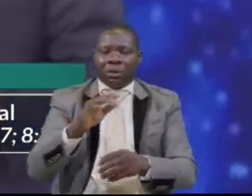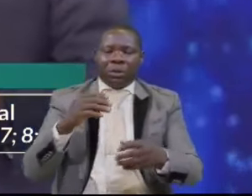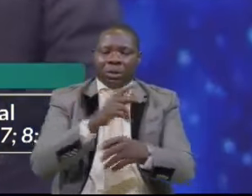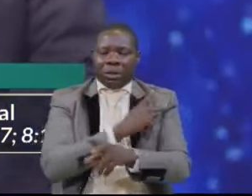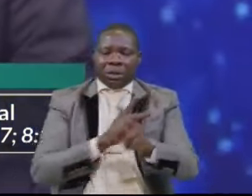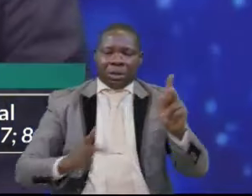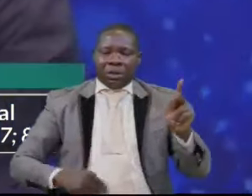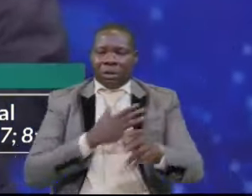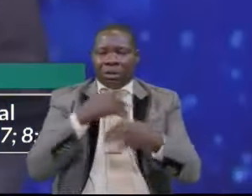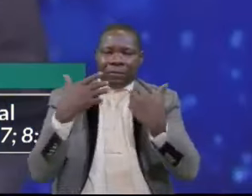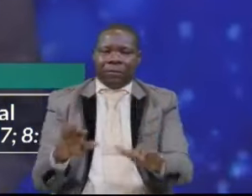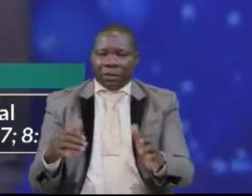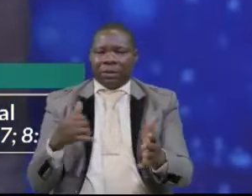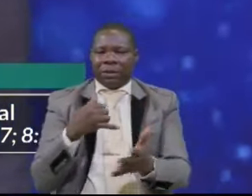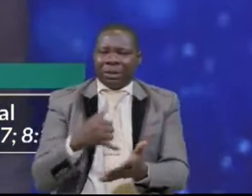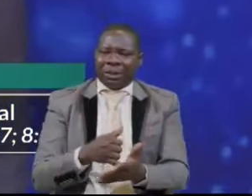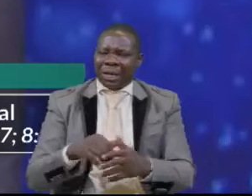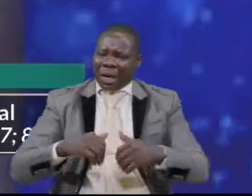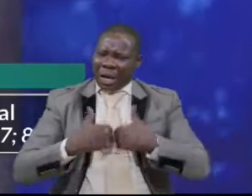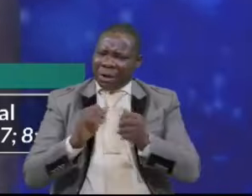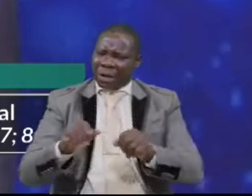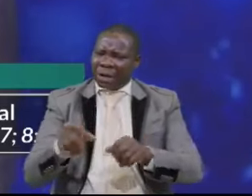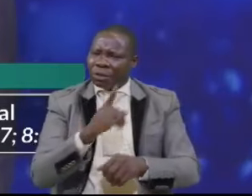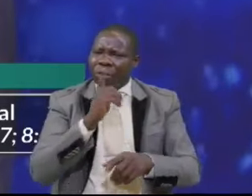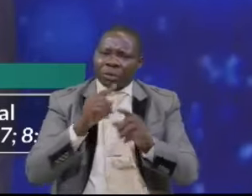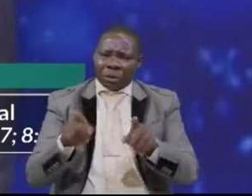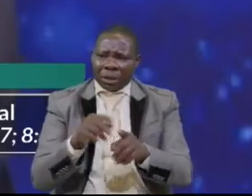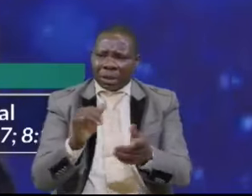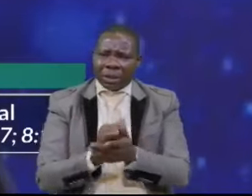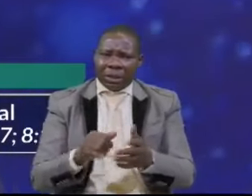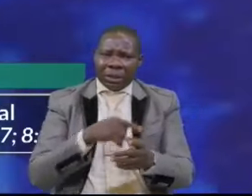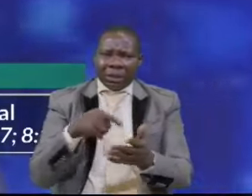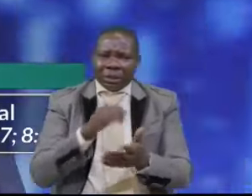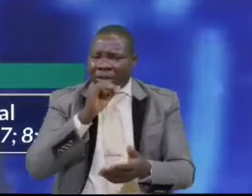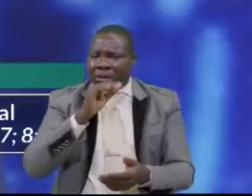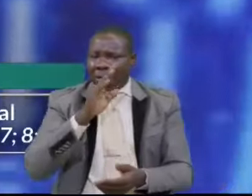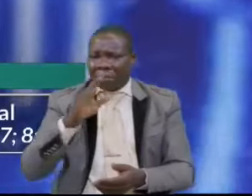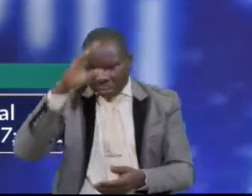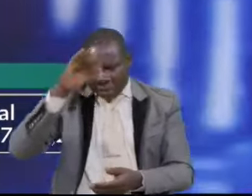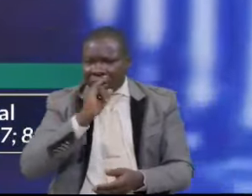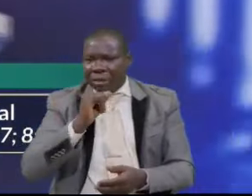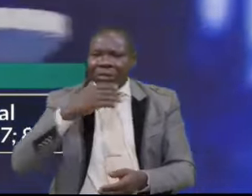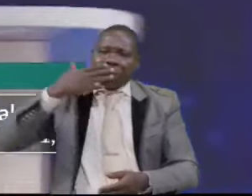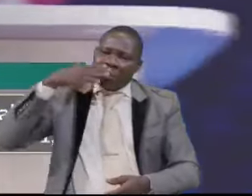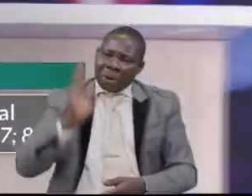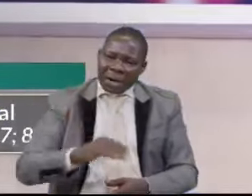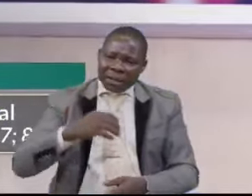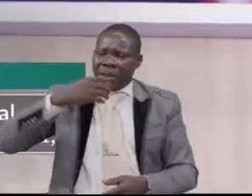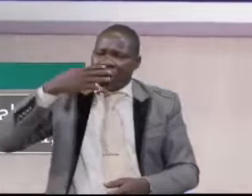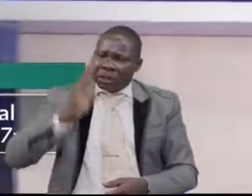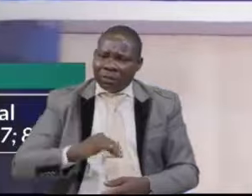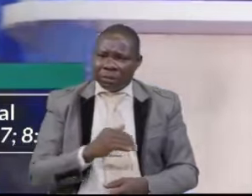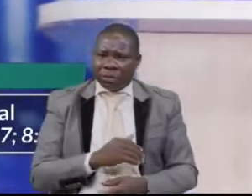you talk like that? This man is profane. This man is terrible. And he's so brazen that he